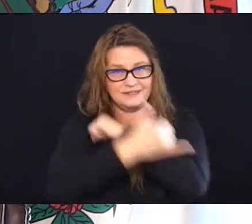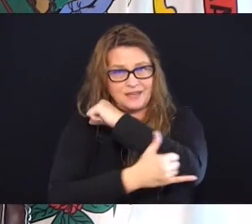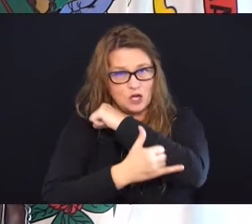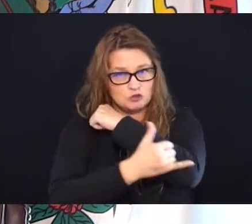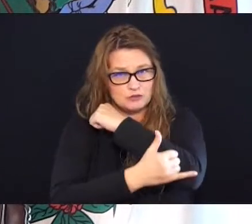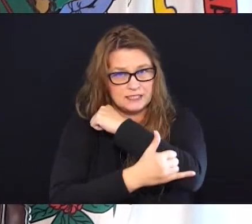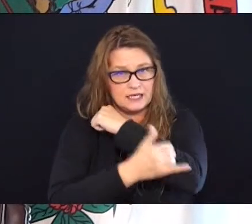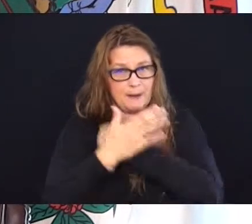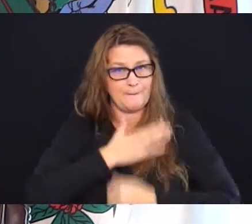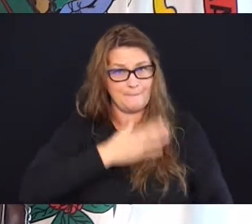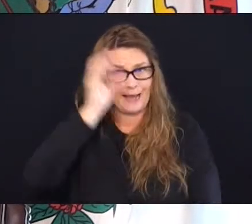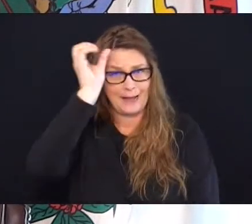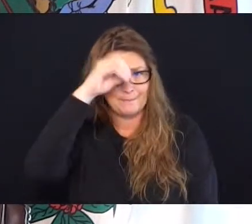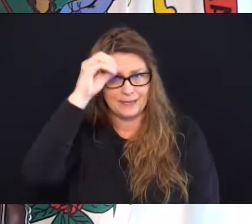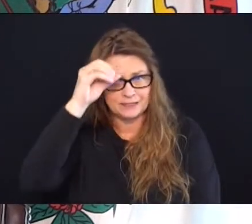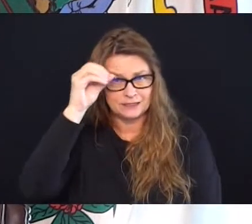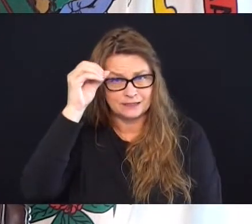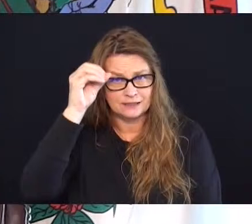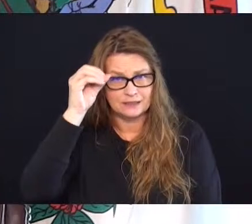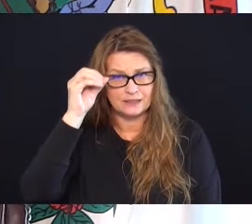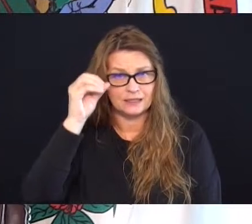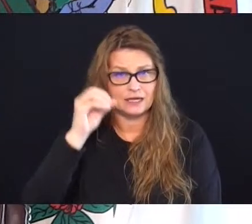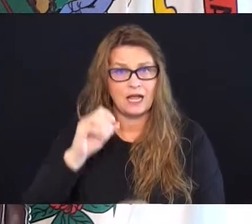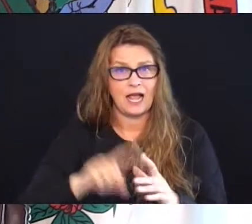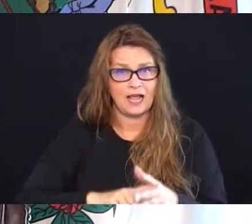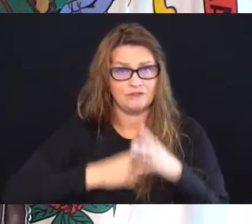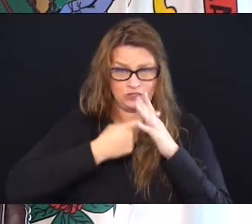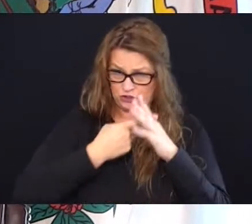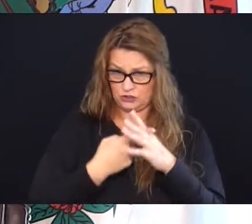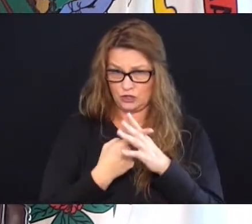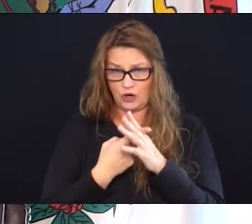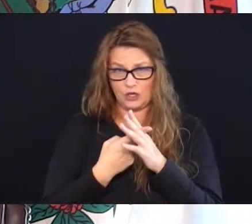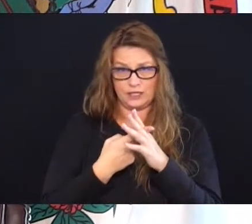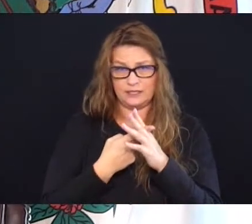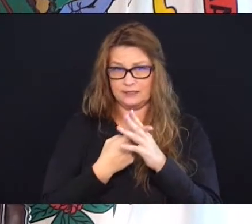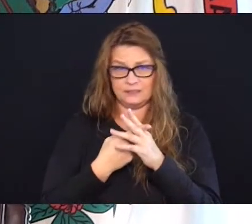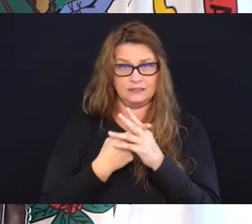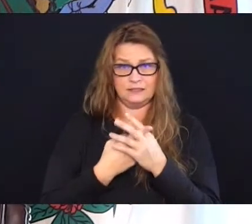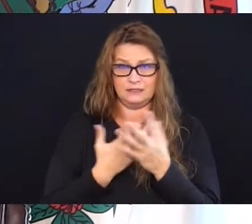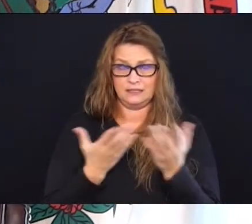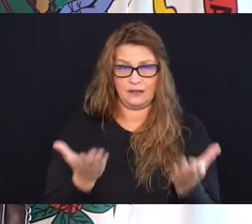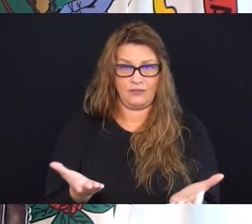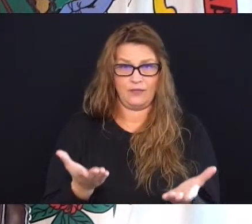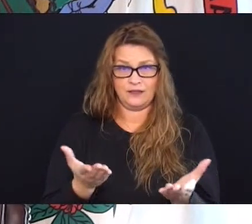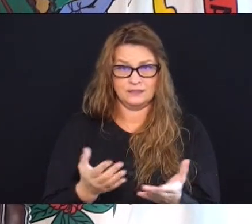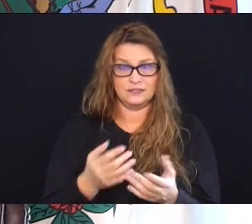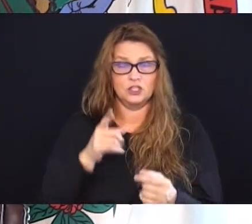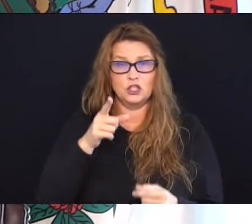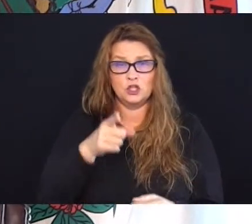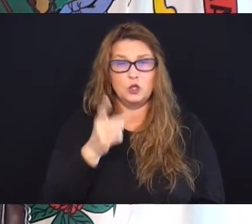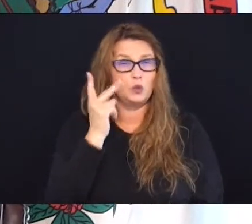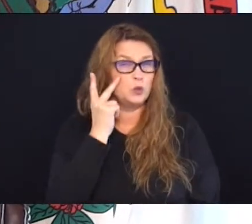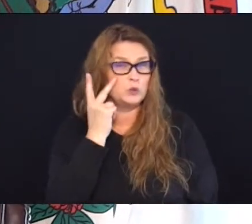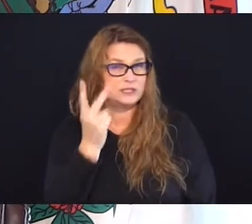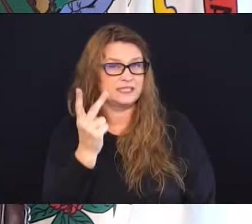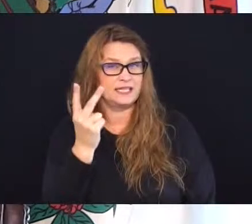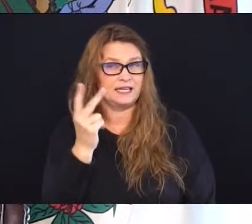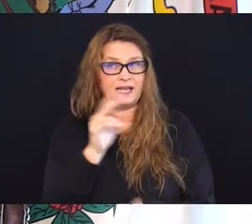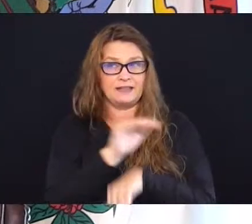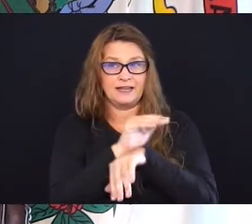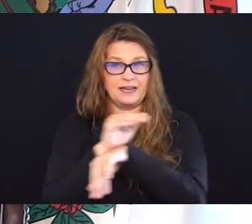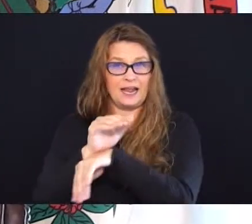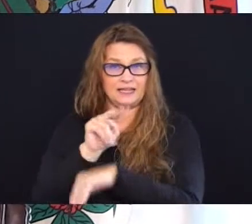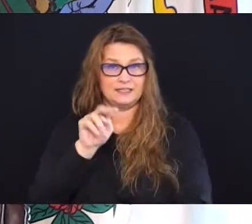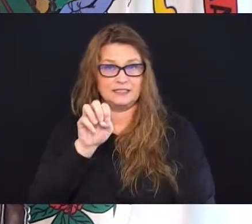know, in my opinion at least, have provoked this, period. You see on the nightly news,